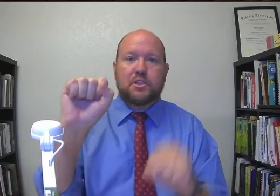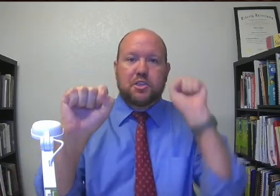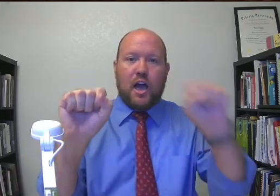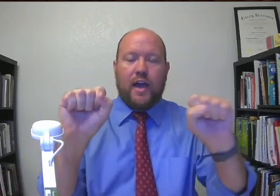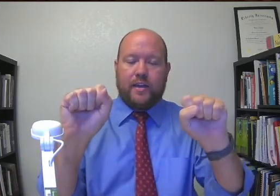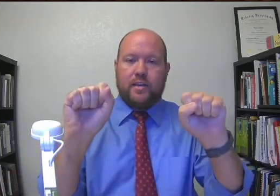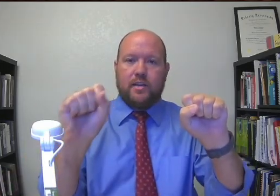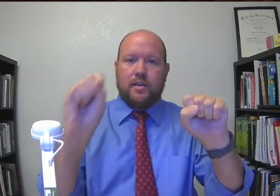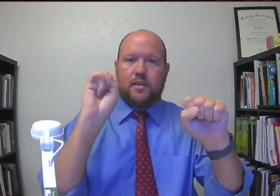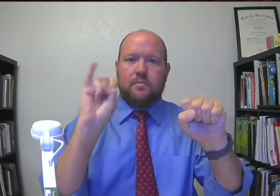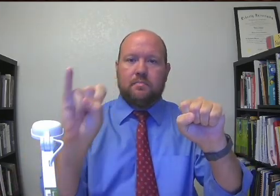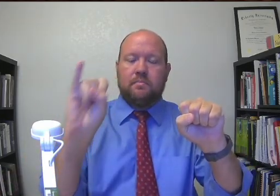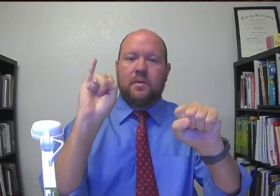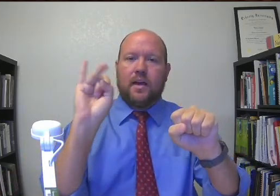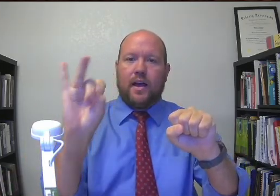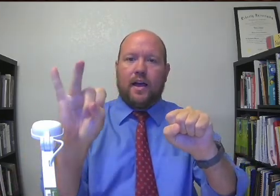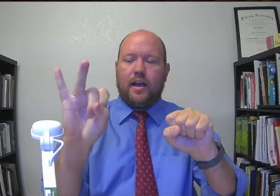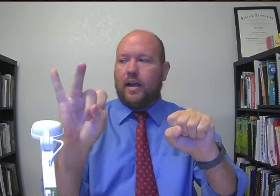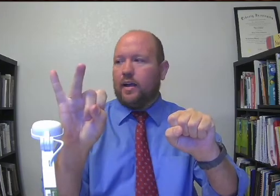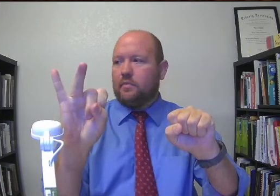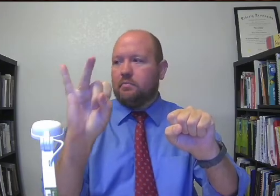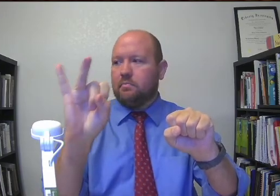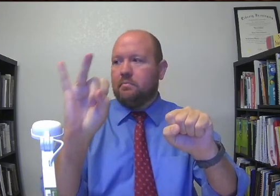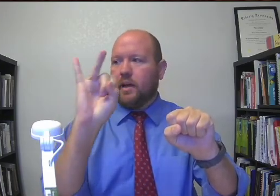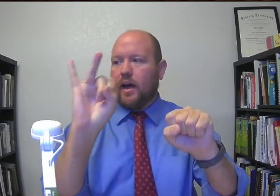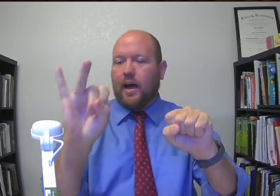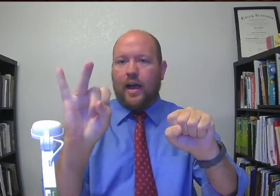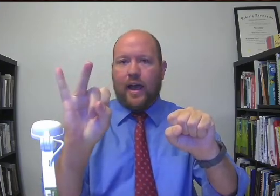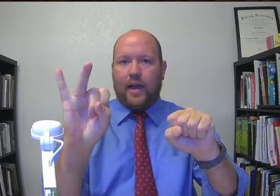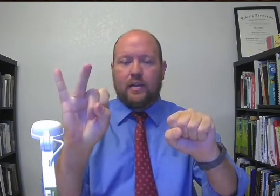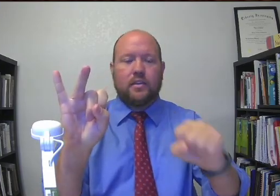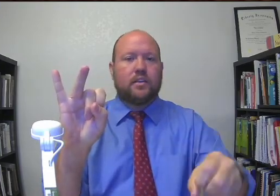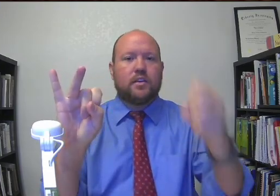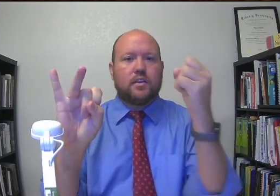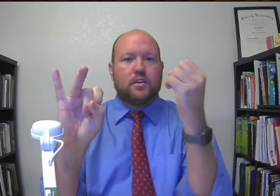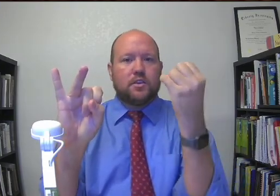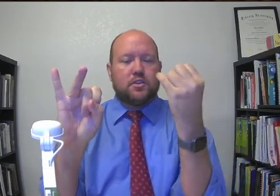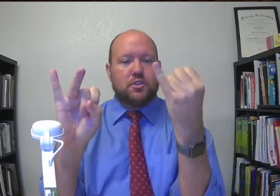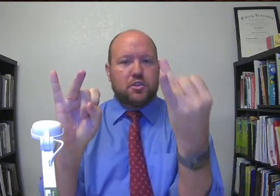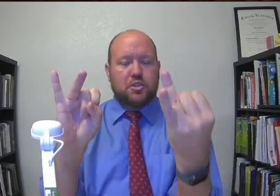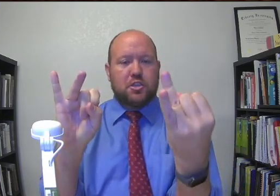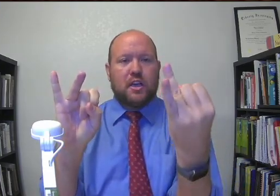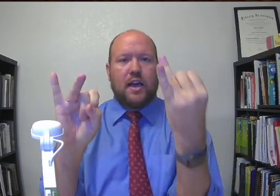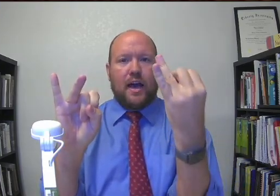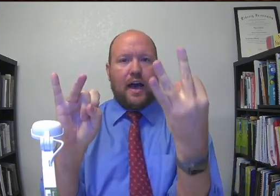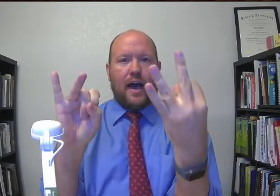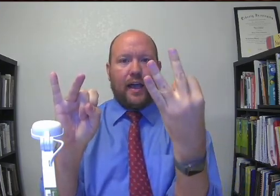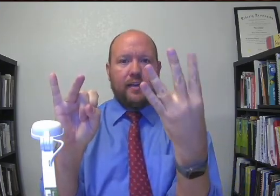machine. M. A.